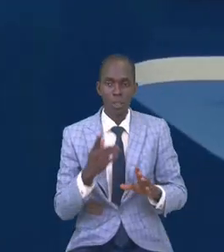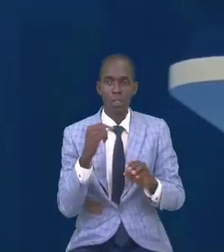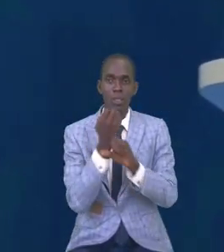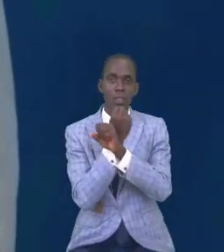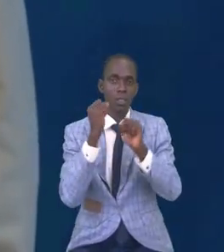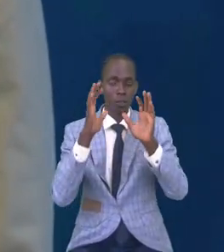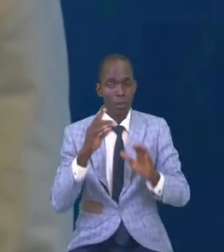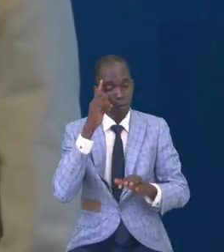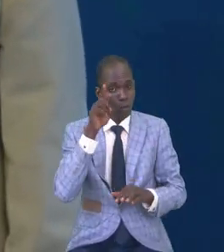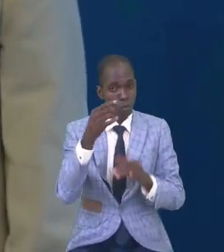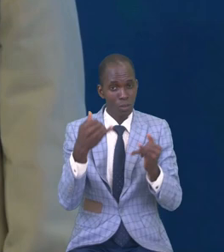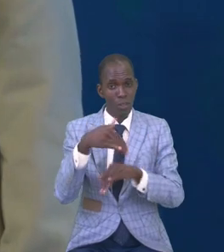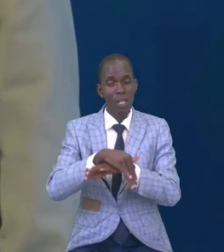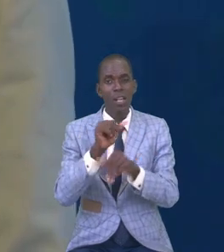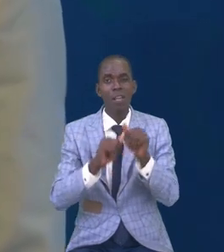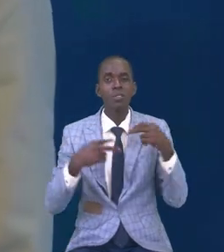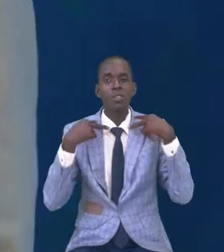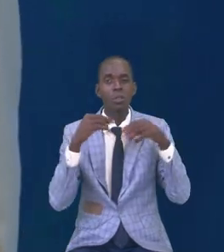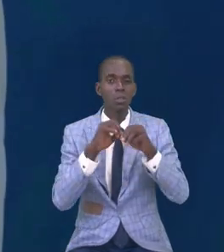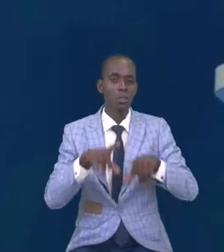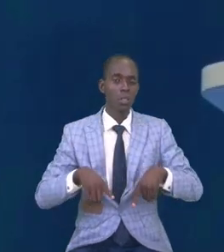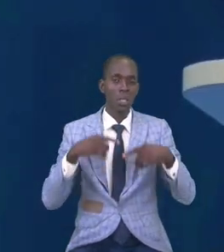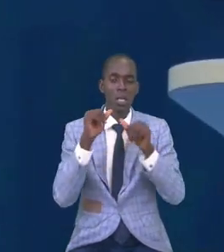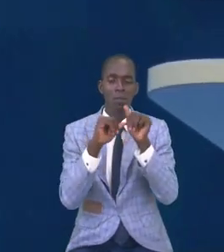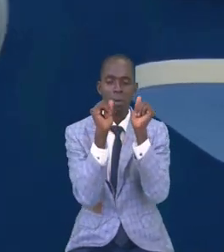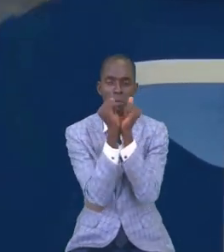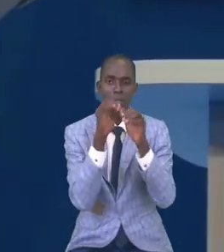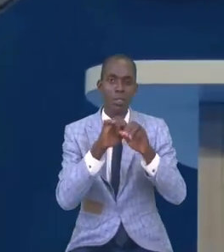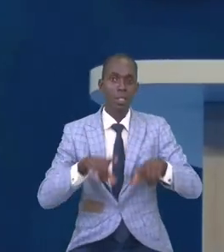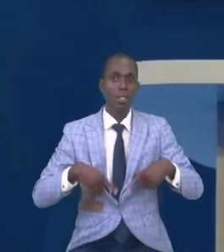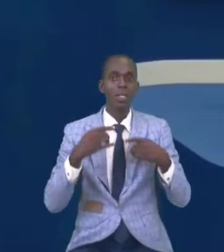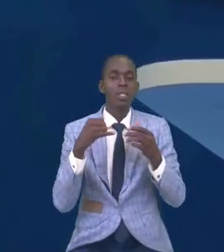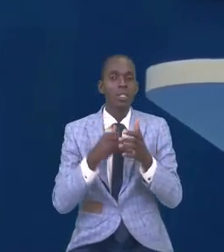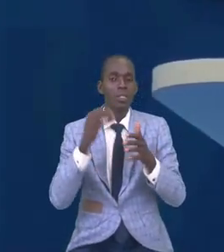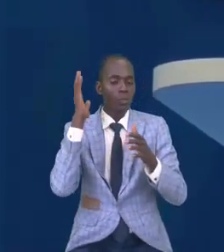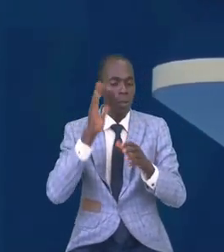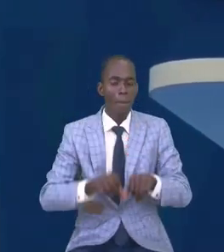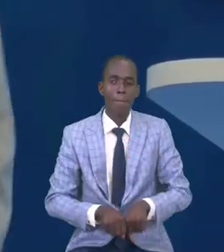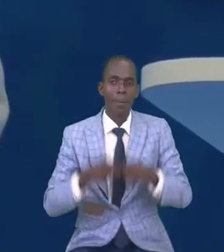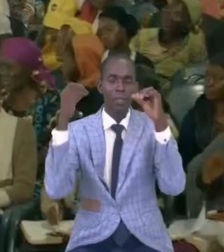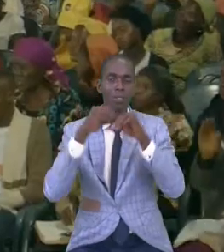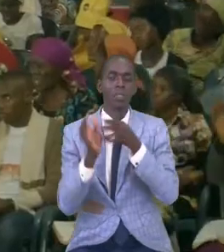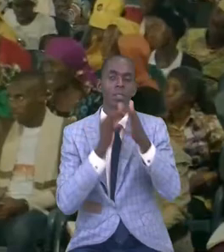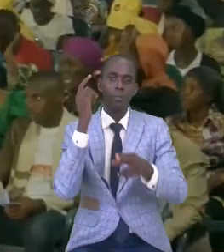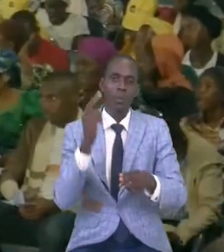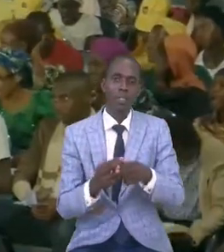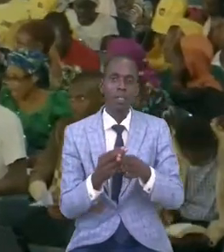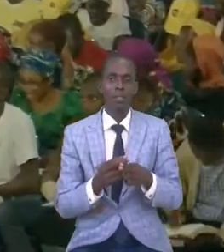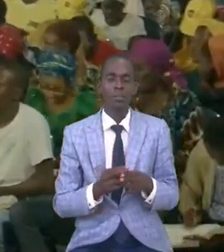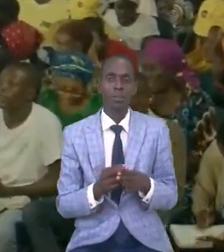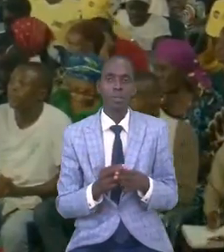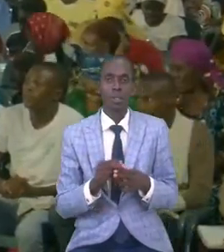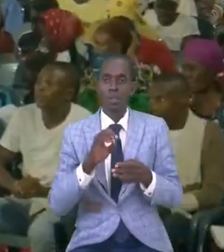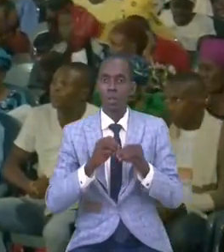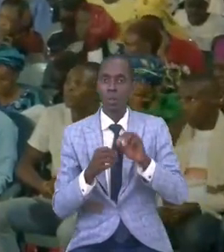tonight, every yoke in your life, every bondage in your life, it will break in Jesus' name.